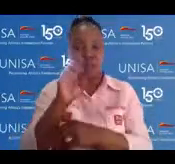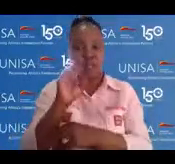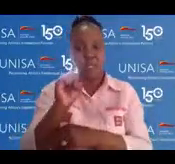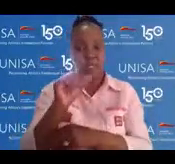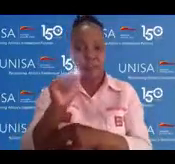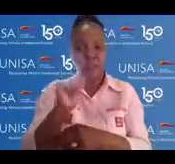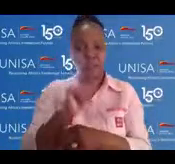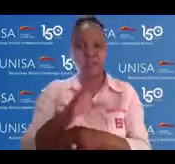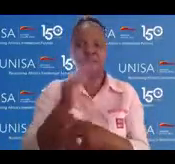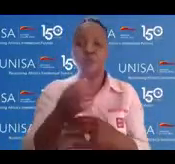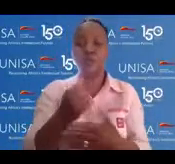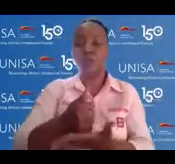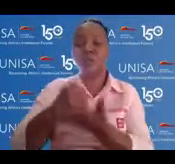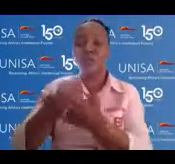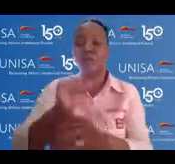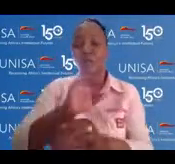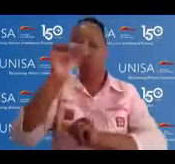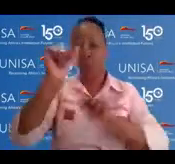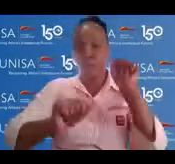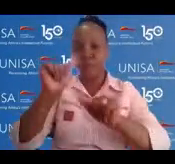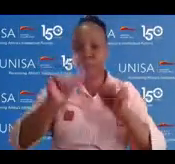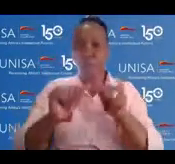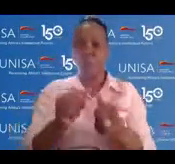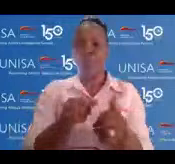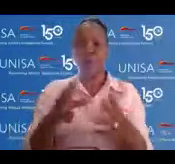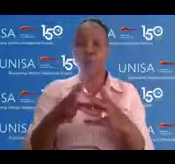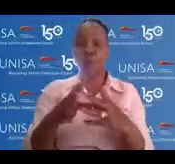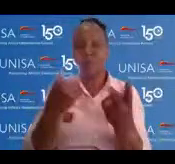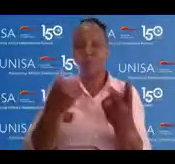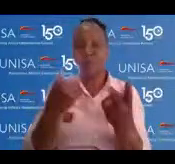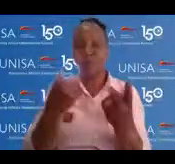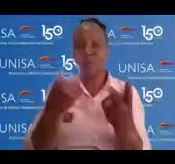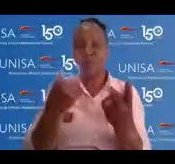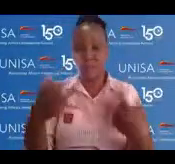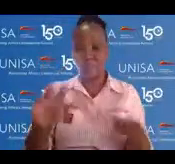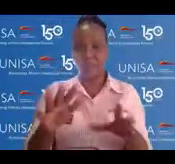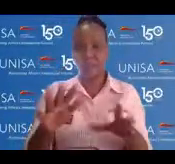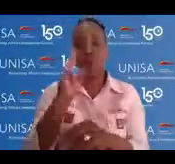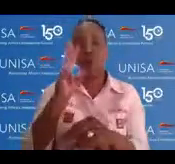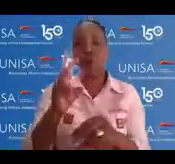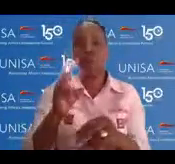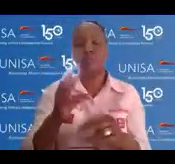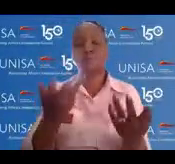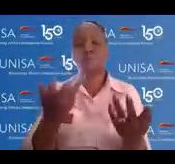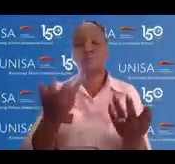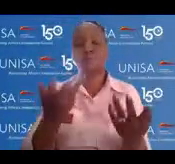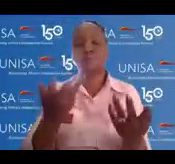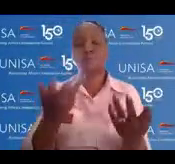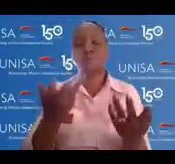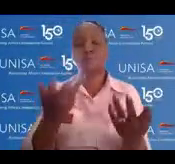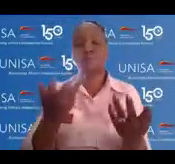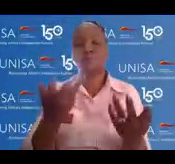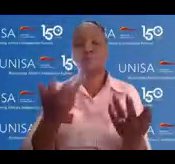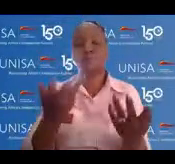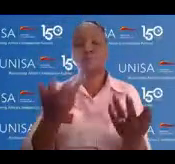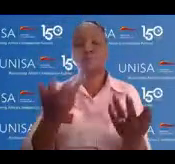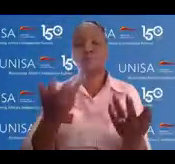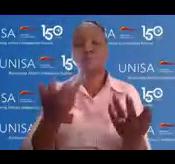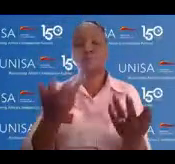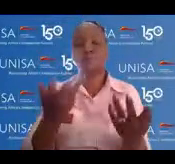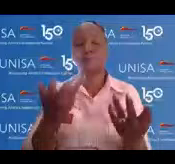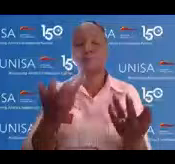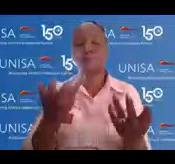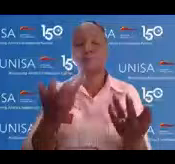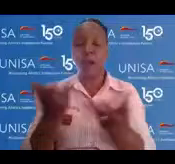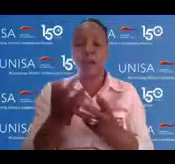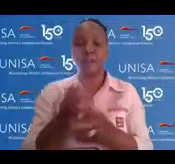assessment. And after logging to my UNISA, you are going to go to the far right, where usually it will be your